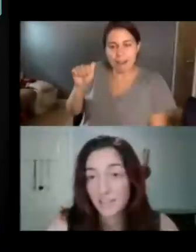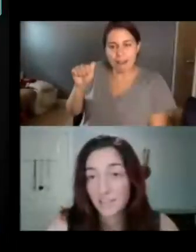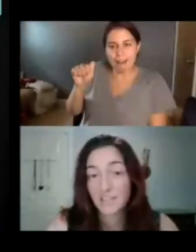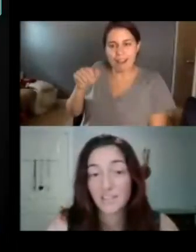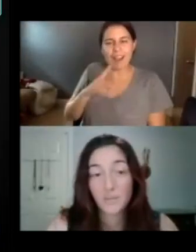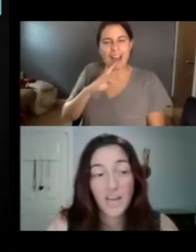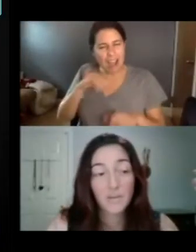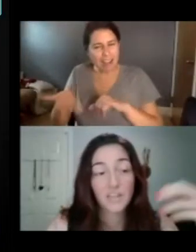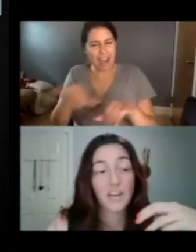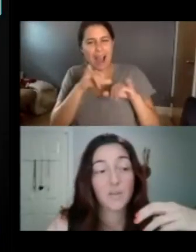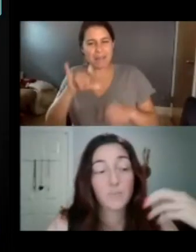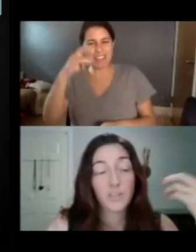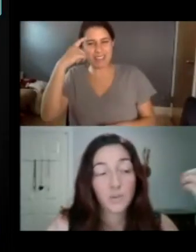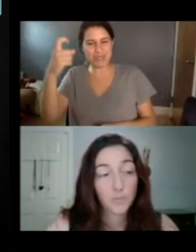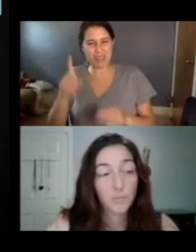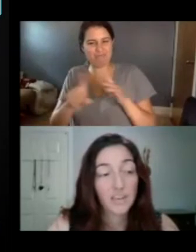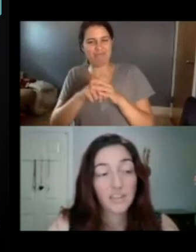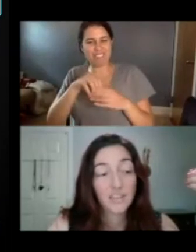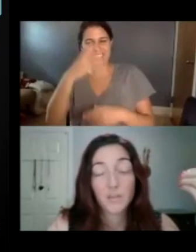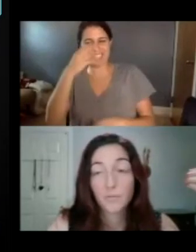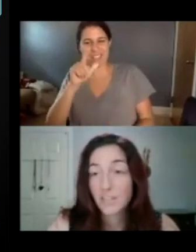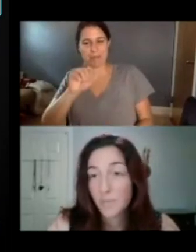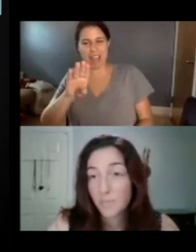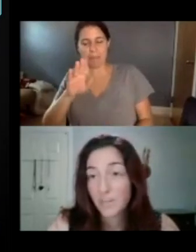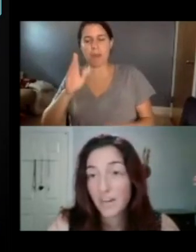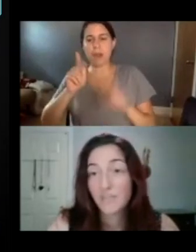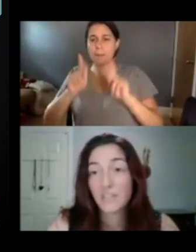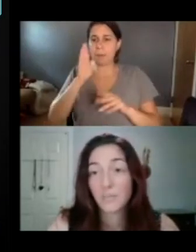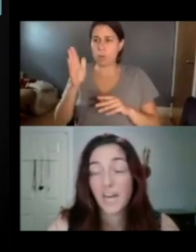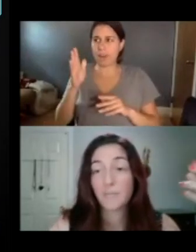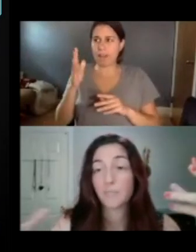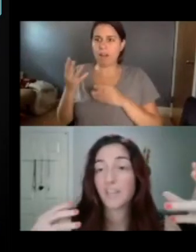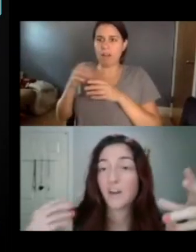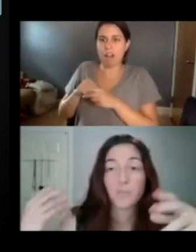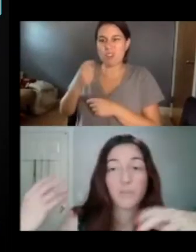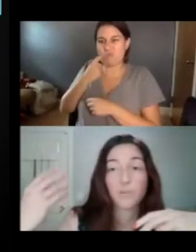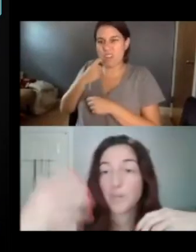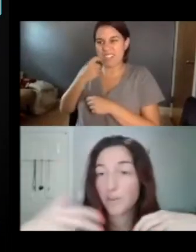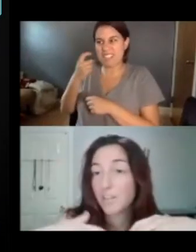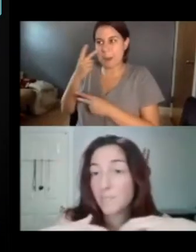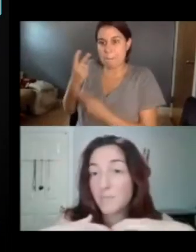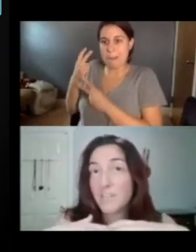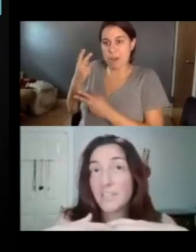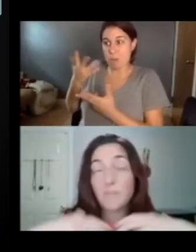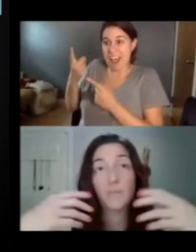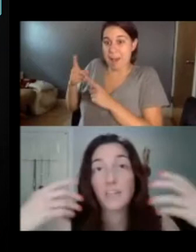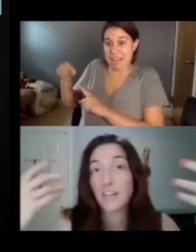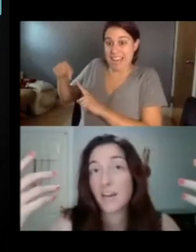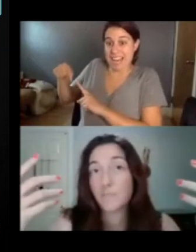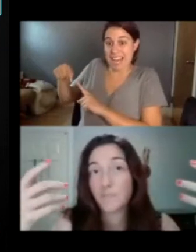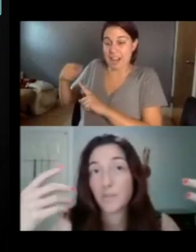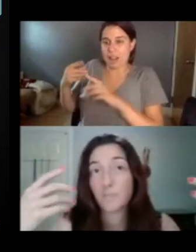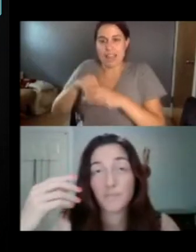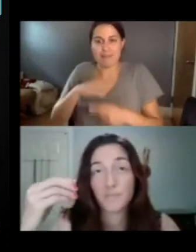dreams like this in the sleep lab. People incorporate the recent memory of the sleep lab, but they also incorporate earlier memories,